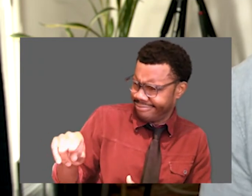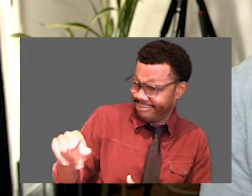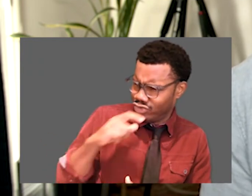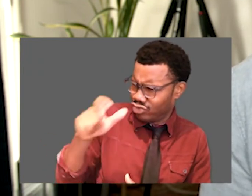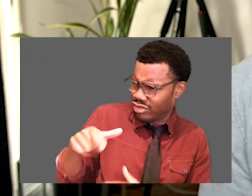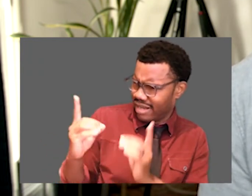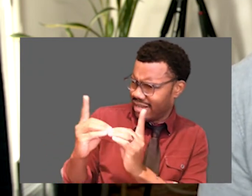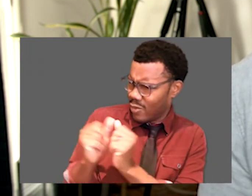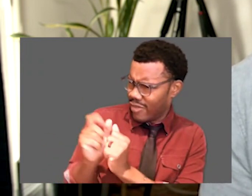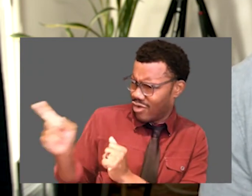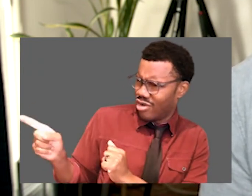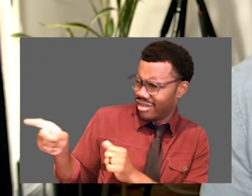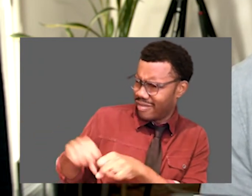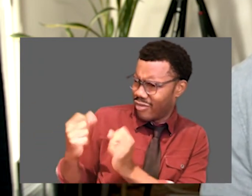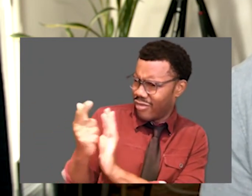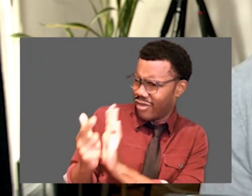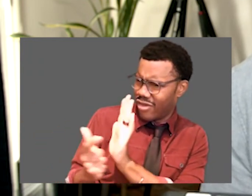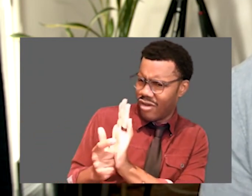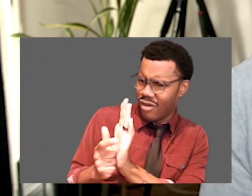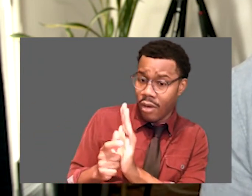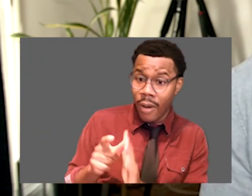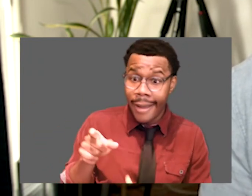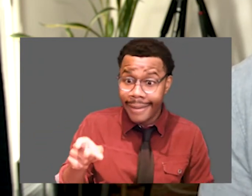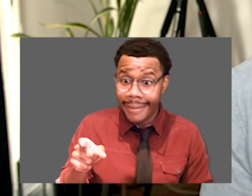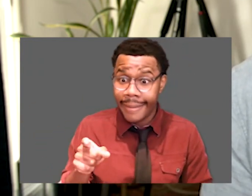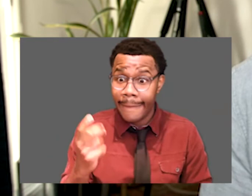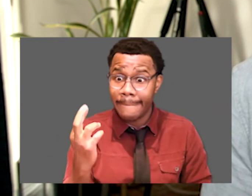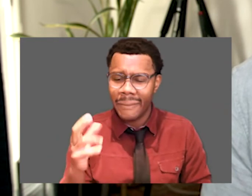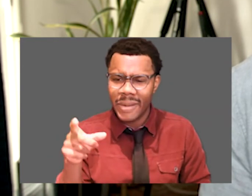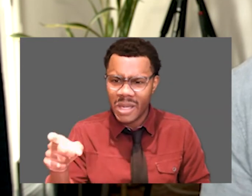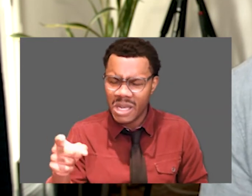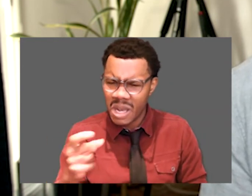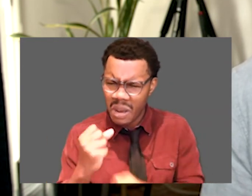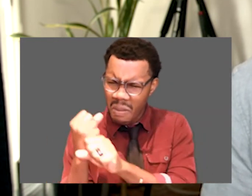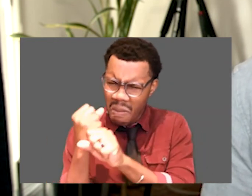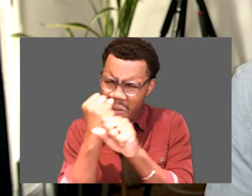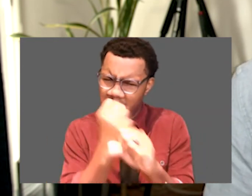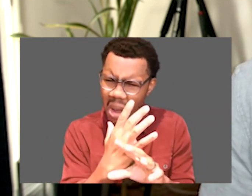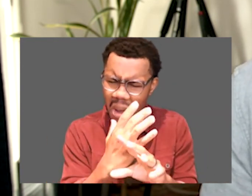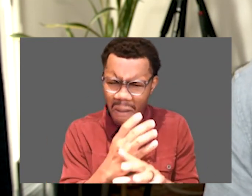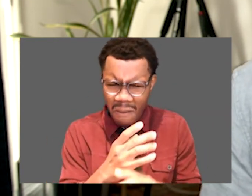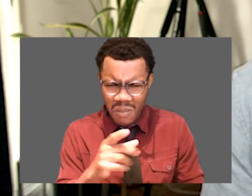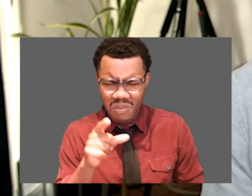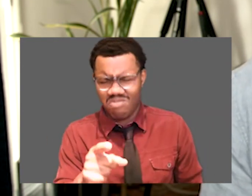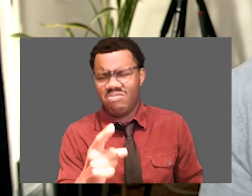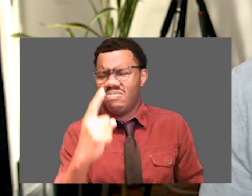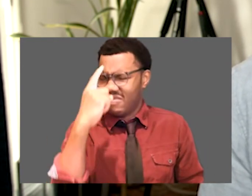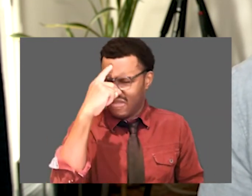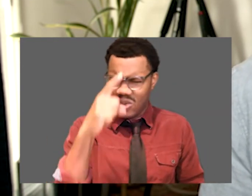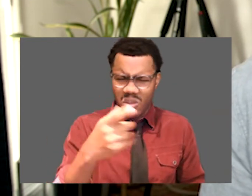yours." Your best friend lashed out at you and went on a tirade about how you always had an air of